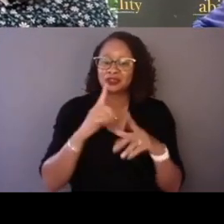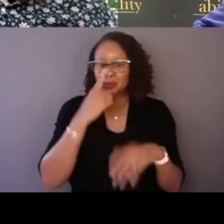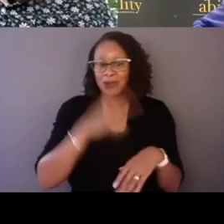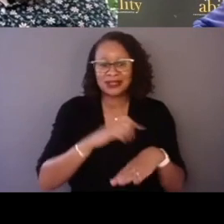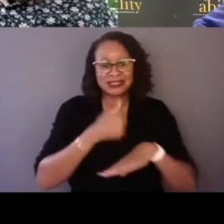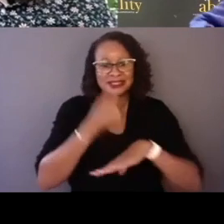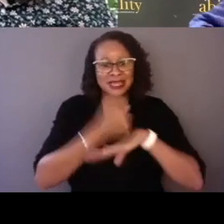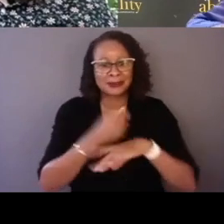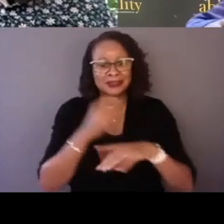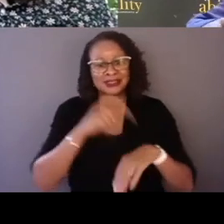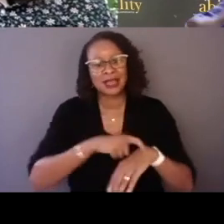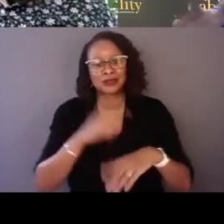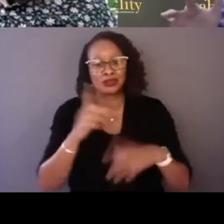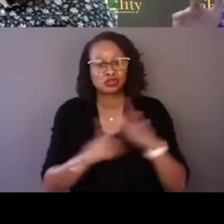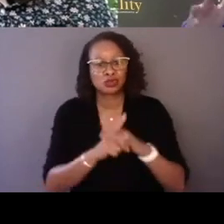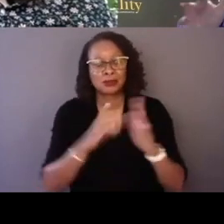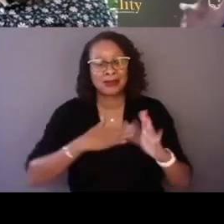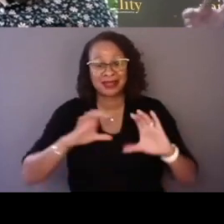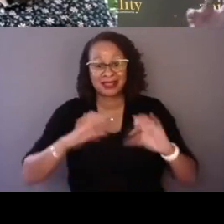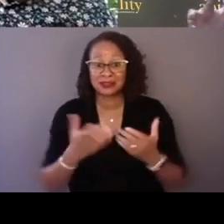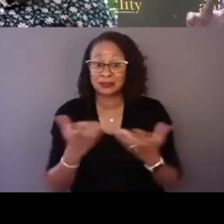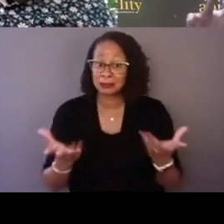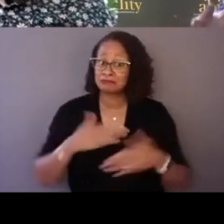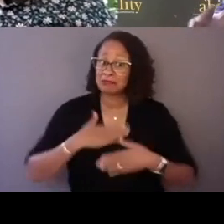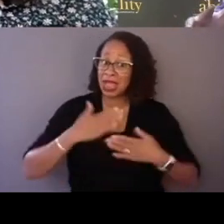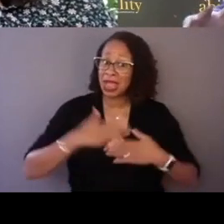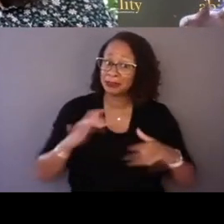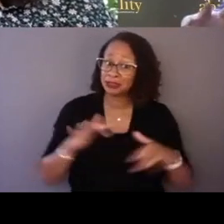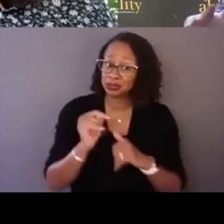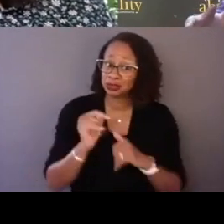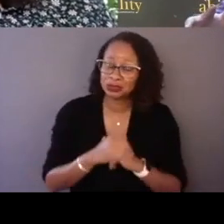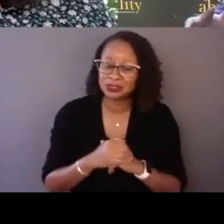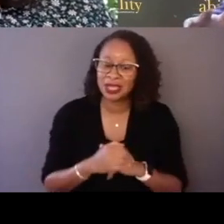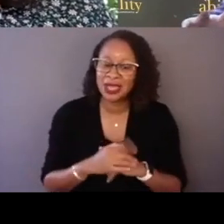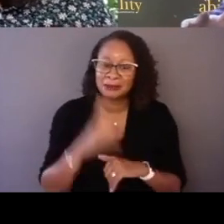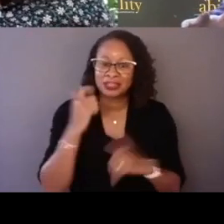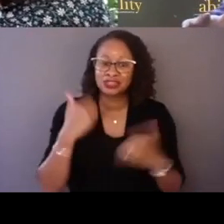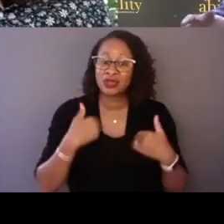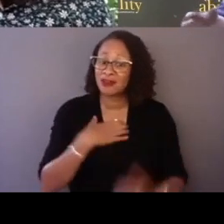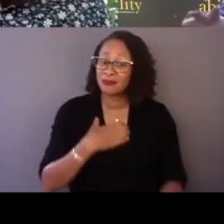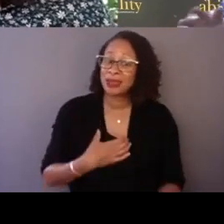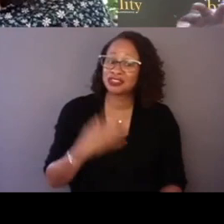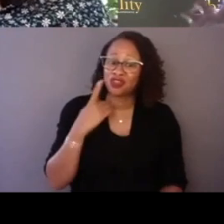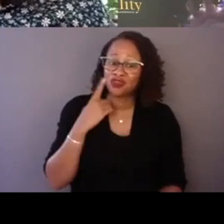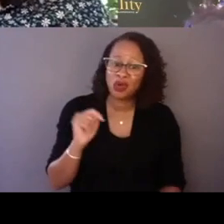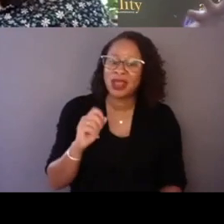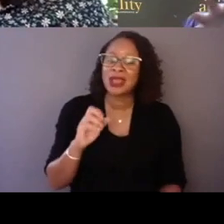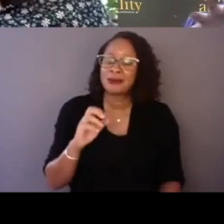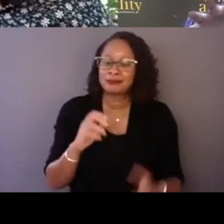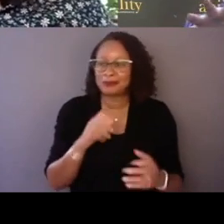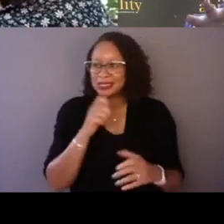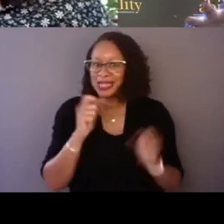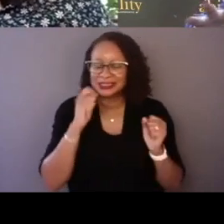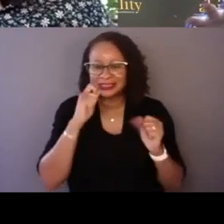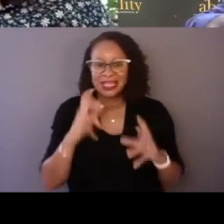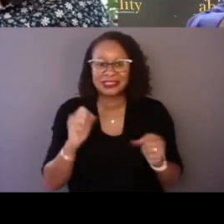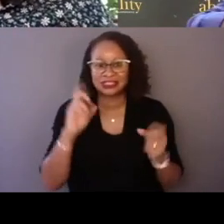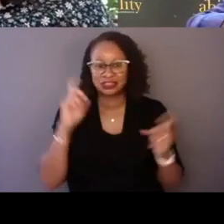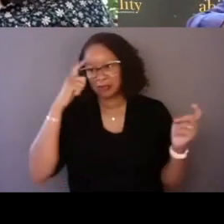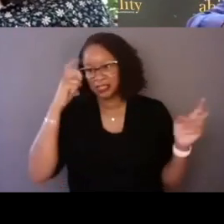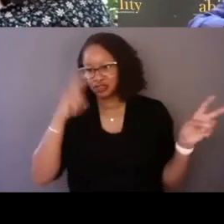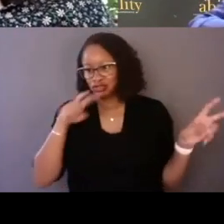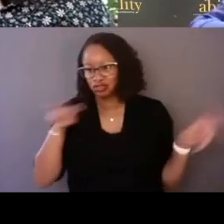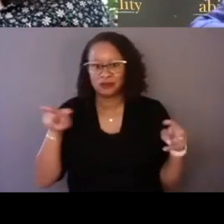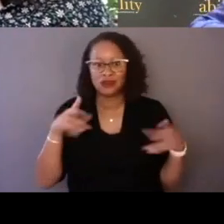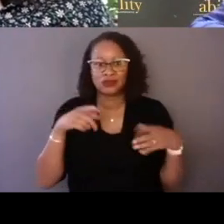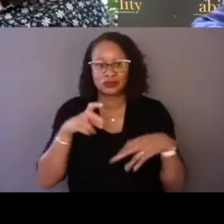might come in like me?" you're thrilled to do it, because it's actually something you have passion for, just not something you want to suddenly have to shift your mind to while